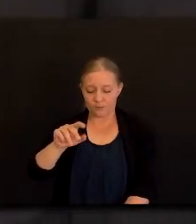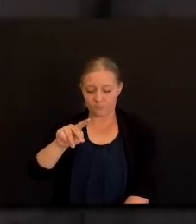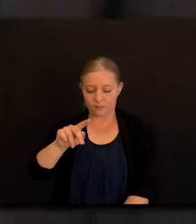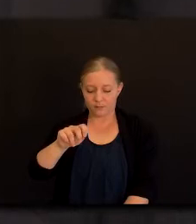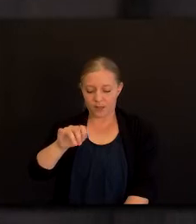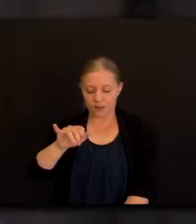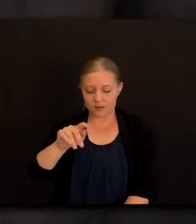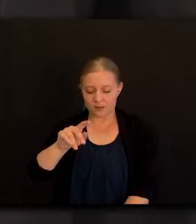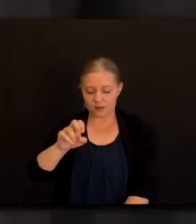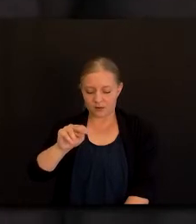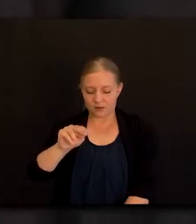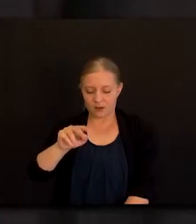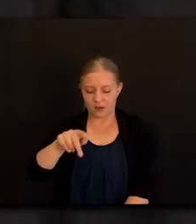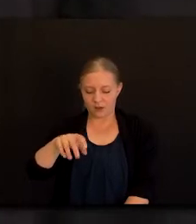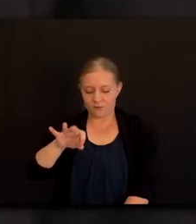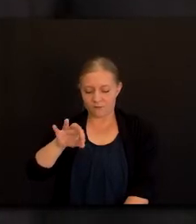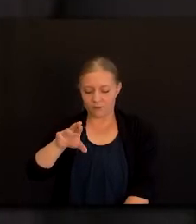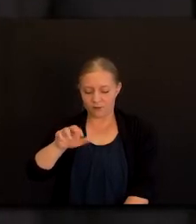Peyton Lynn Franco.